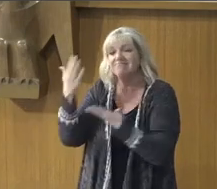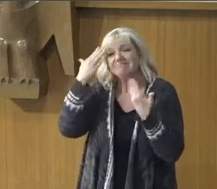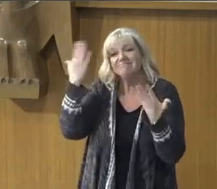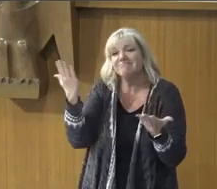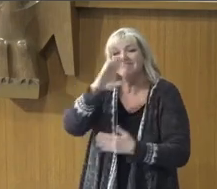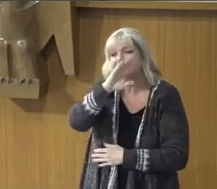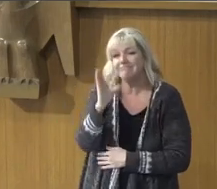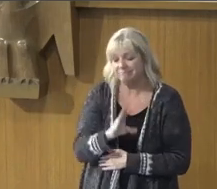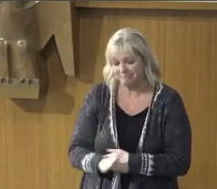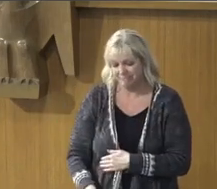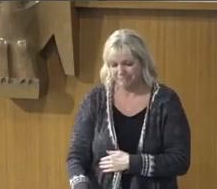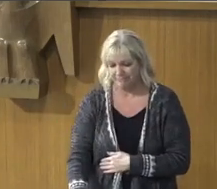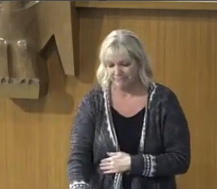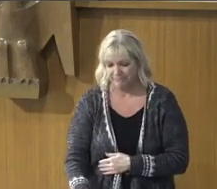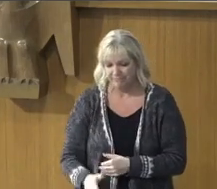never know